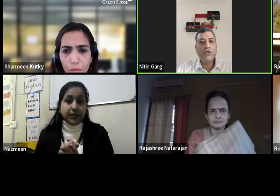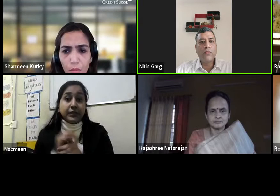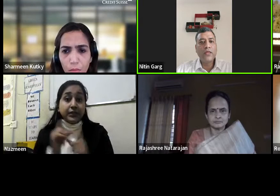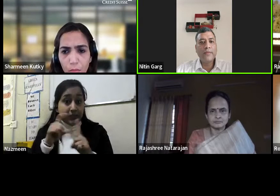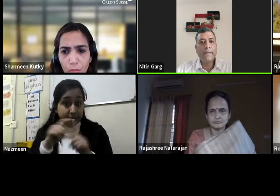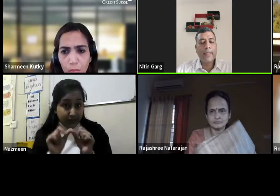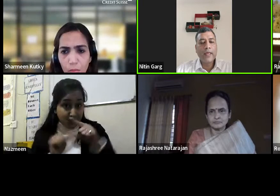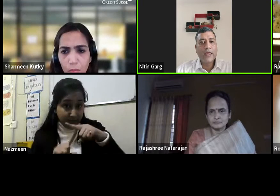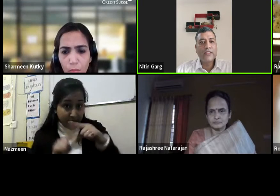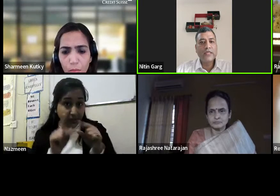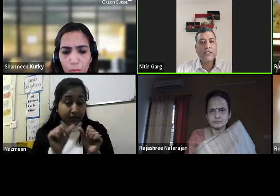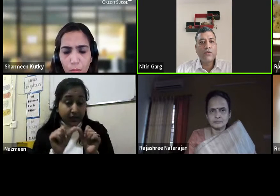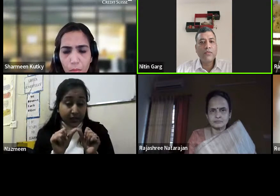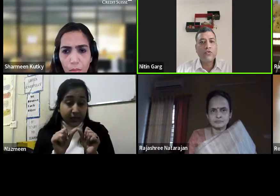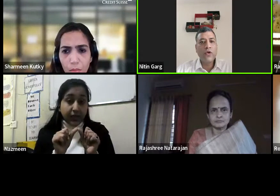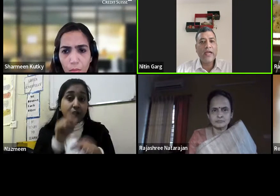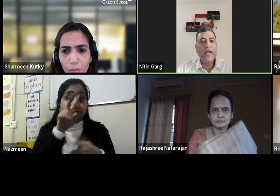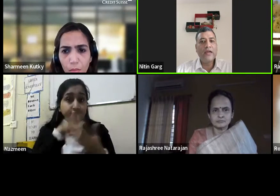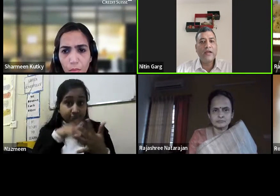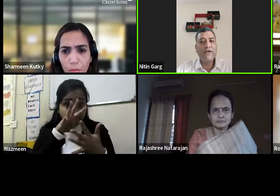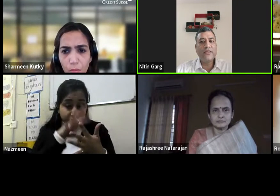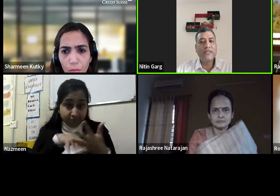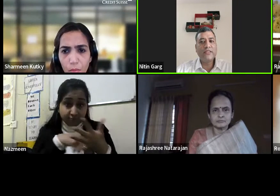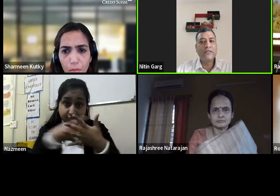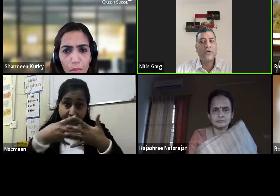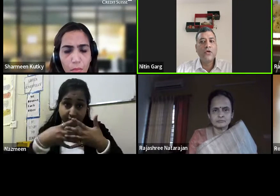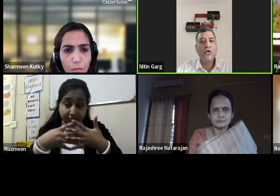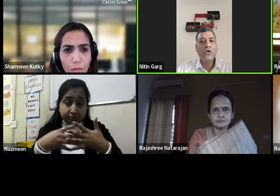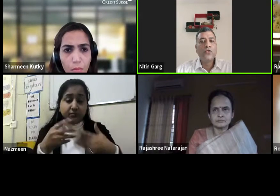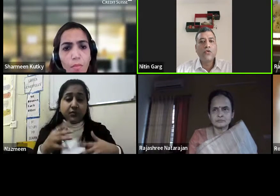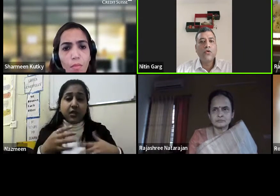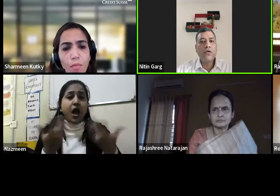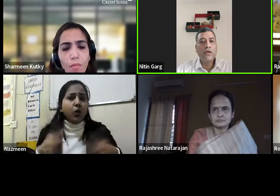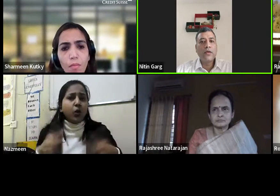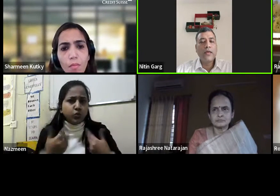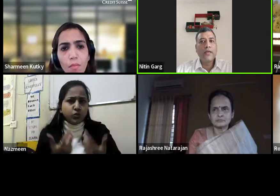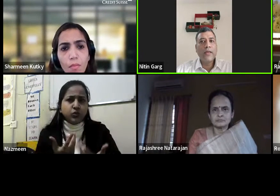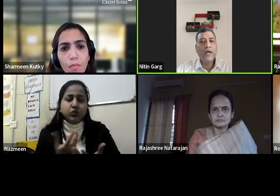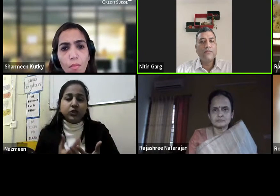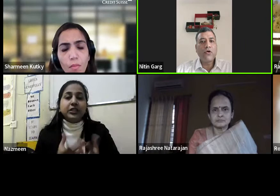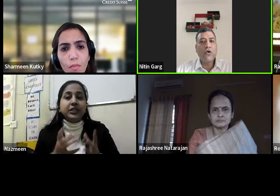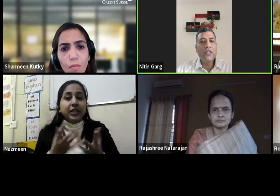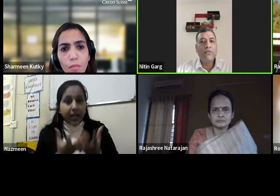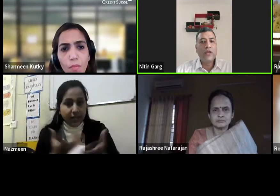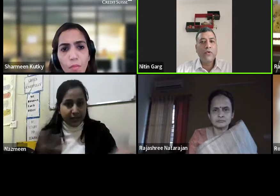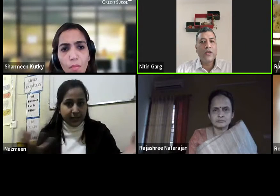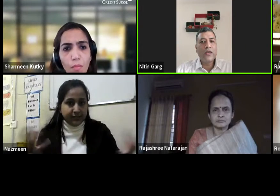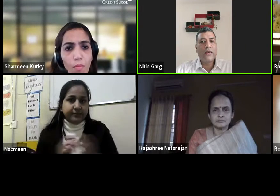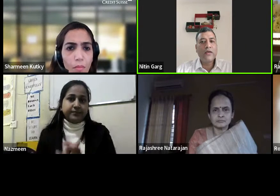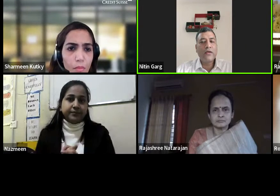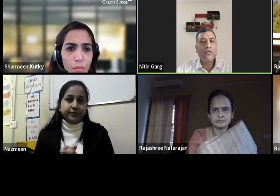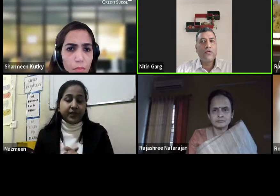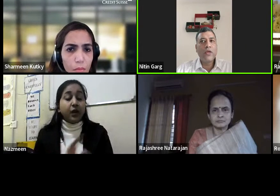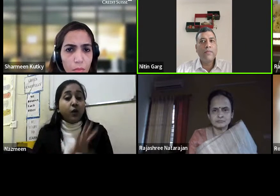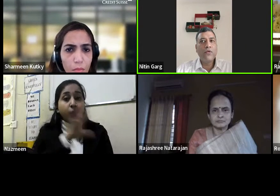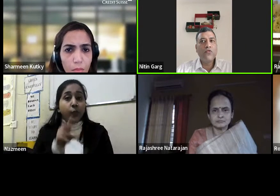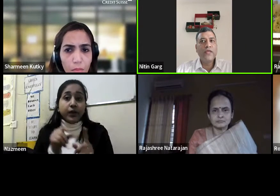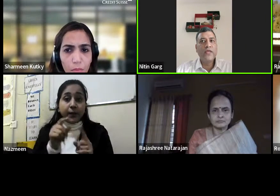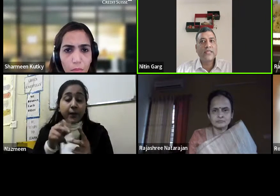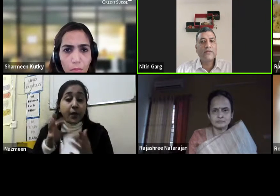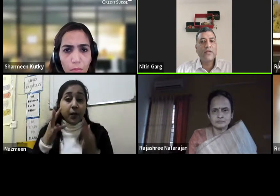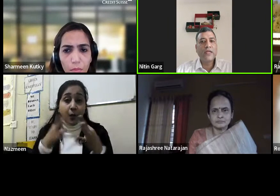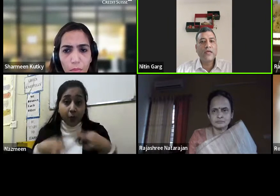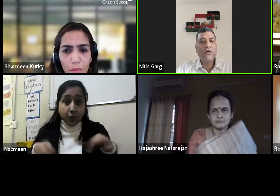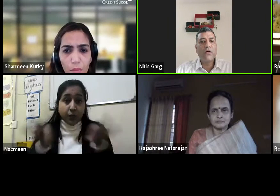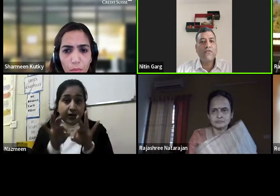is consumed through handheld devices. So it becomes all the more important to improve